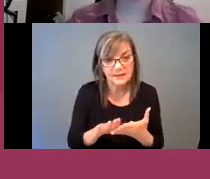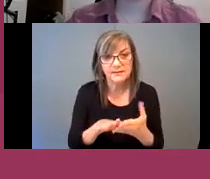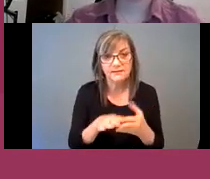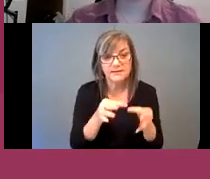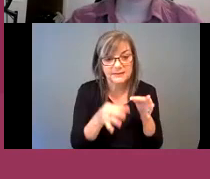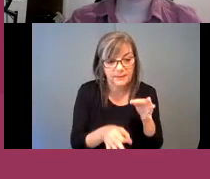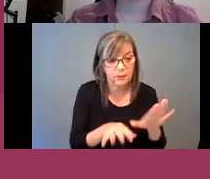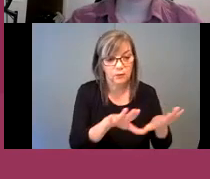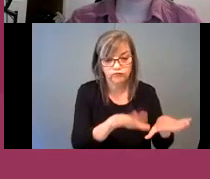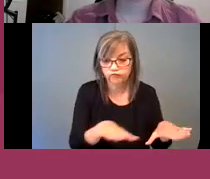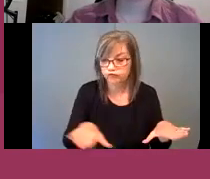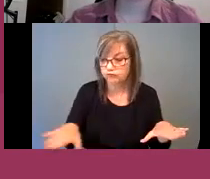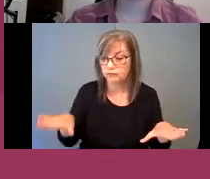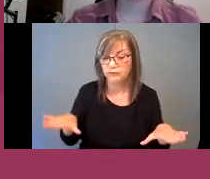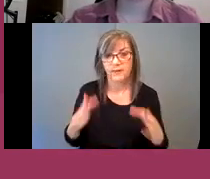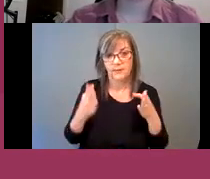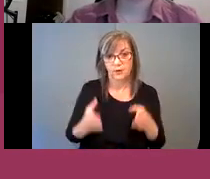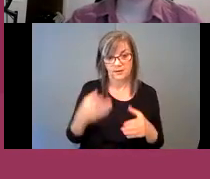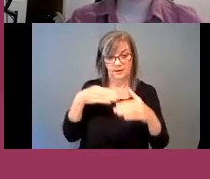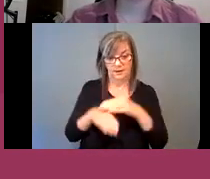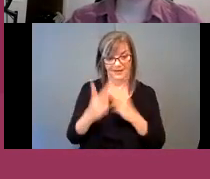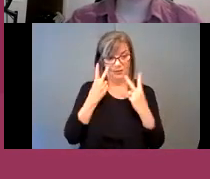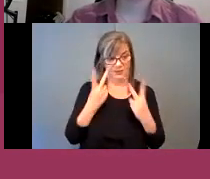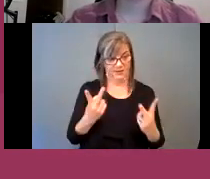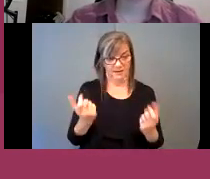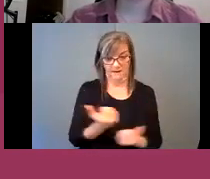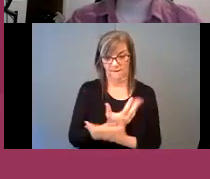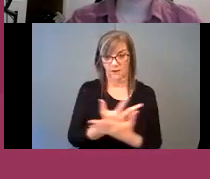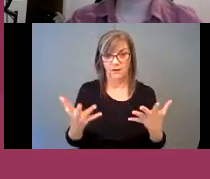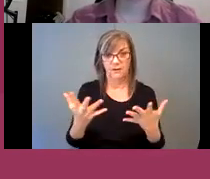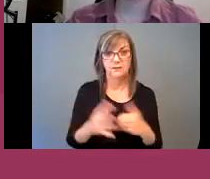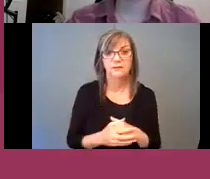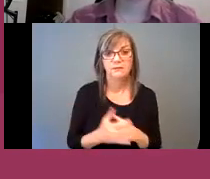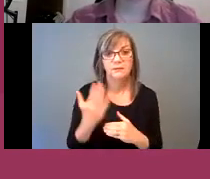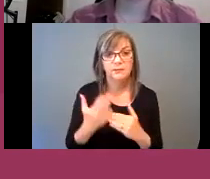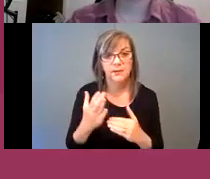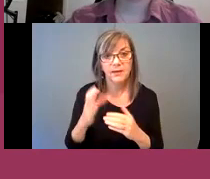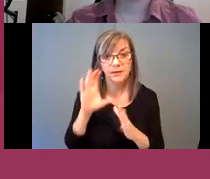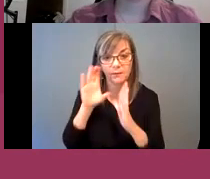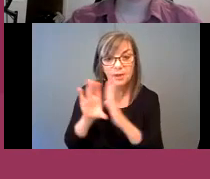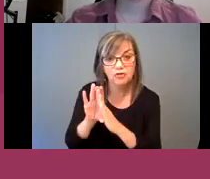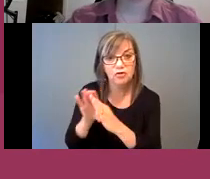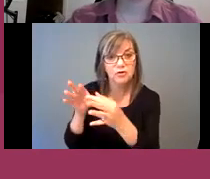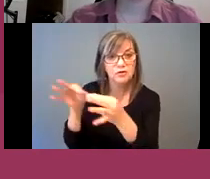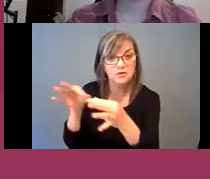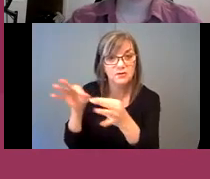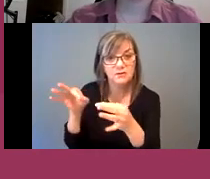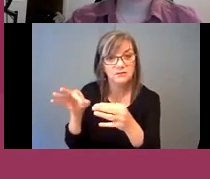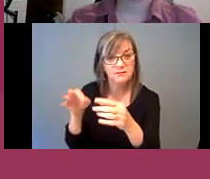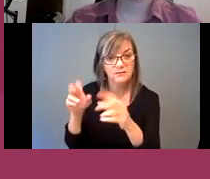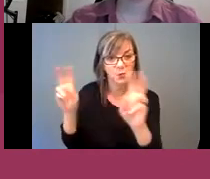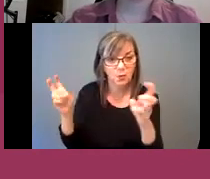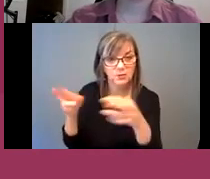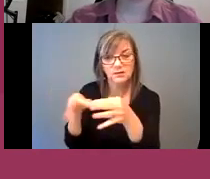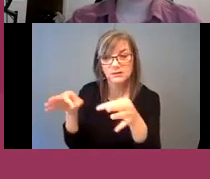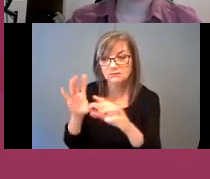everything that's in the space. So maybe calming quotes or sayings or pictures or things that can be looked at. I